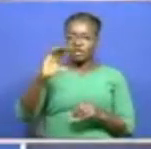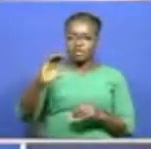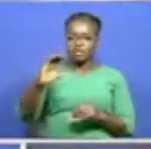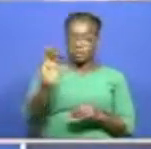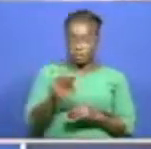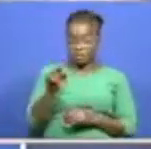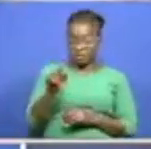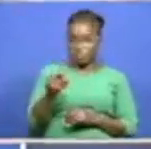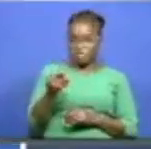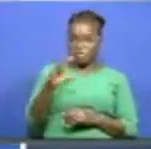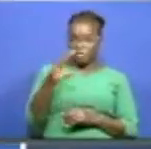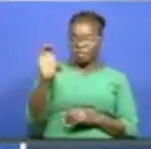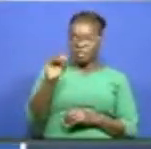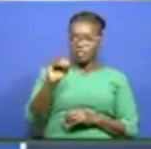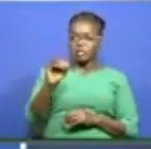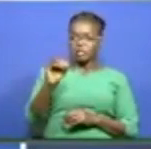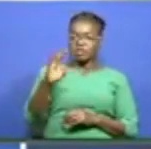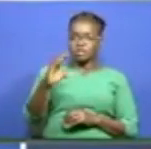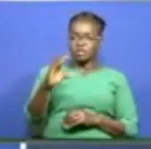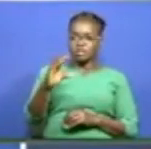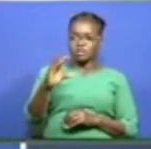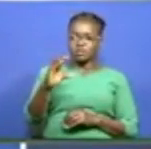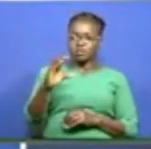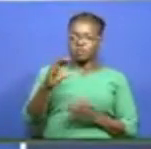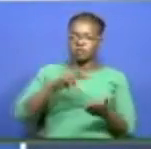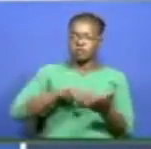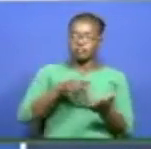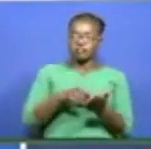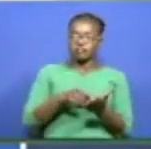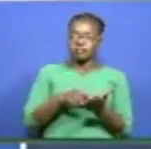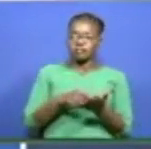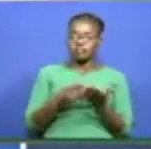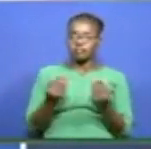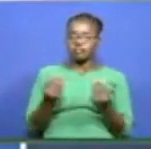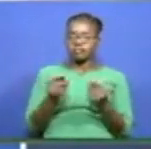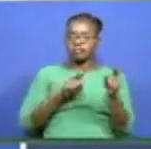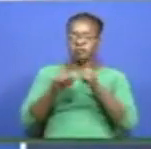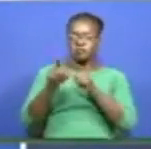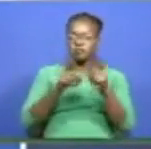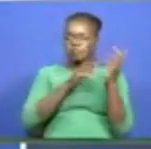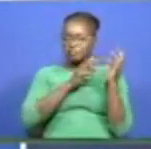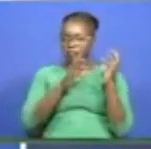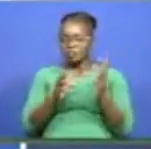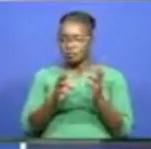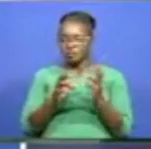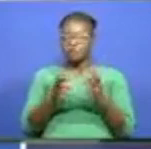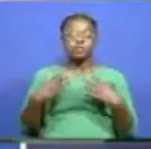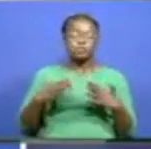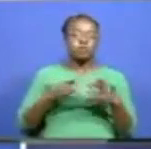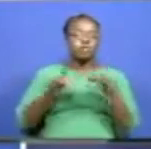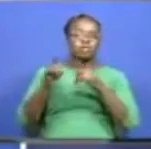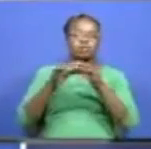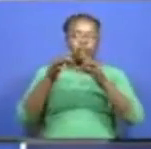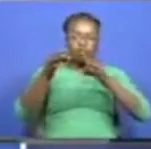Health CEC Jane Ajele says the project will ease the transportation burden on locals who have to travel for